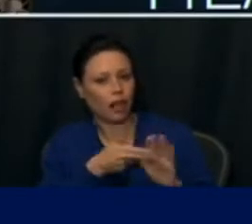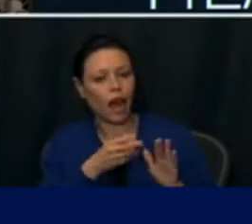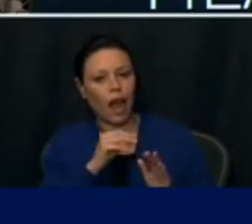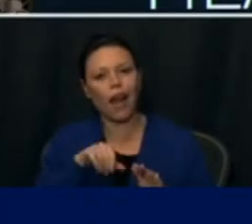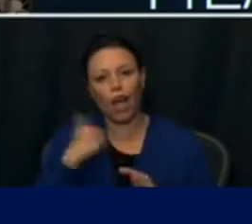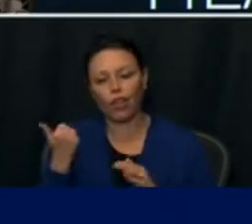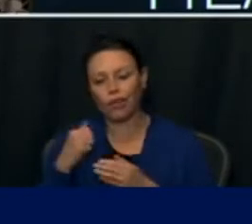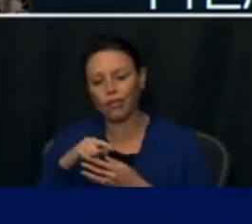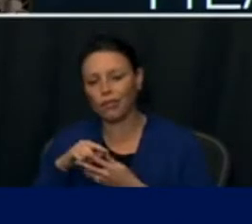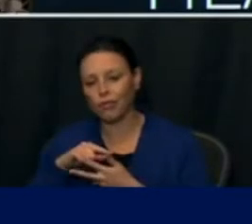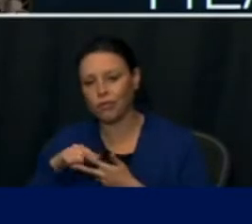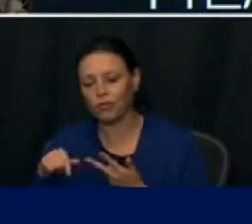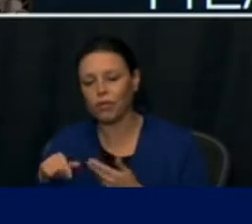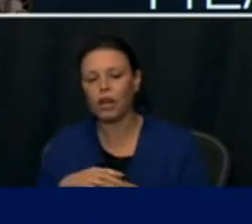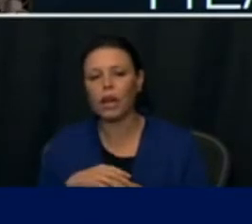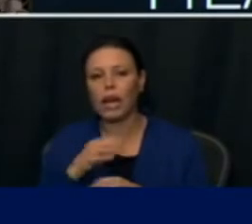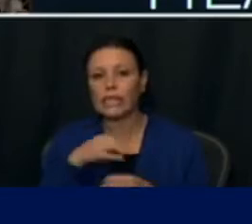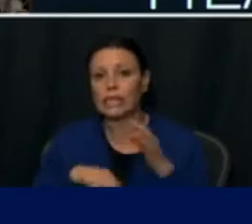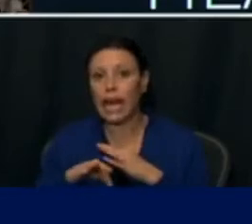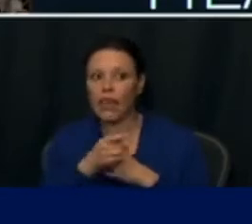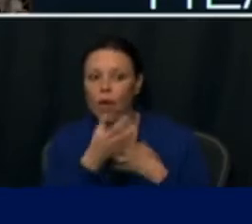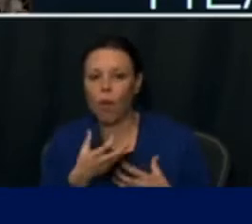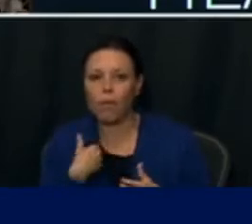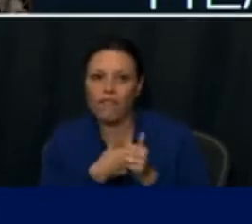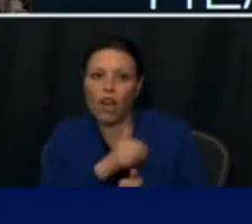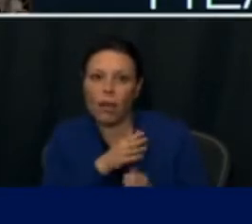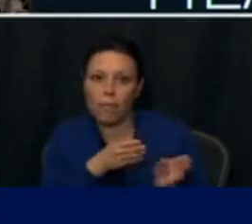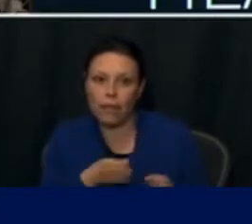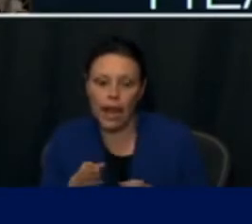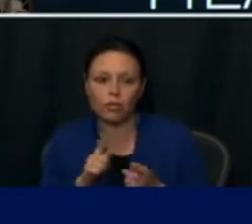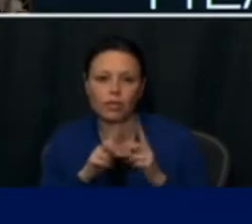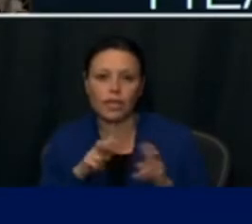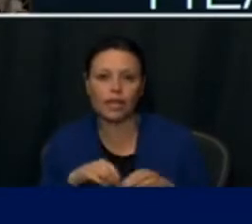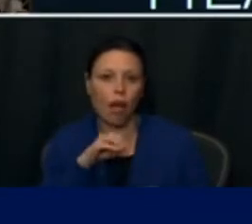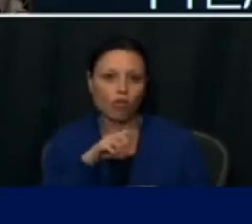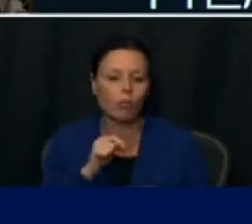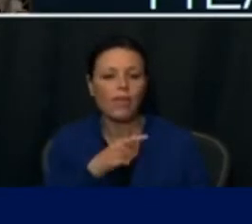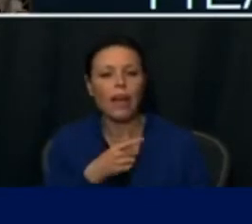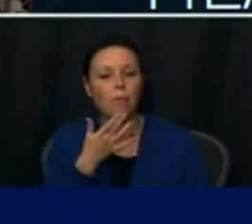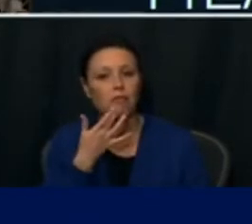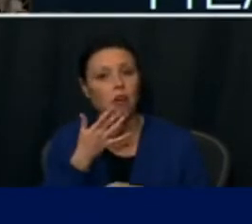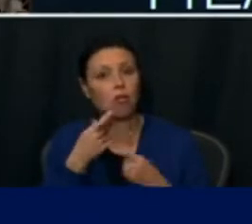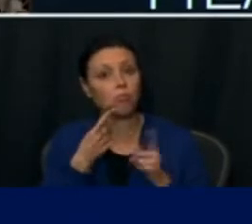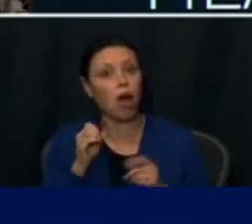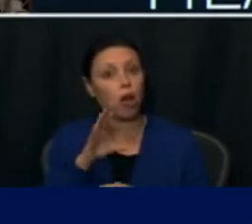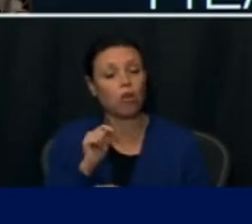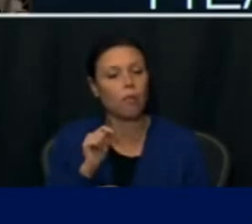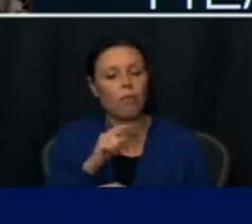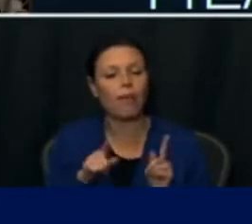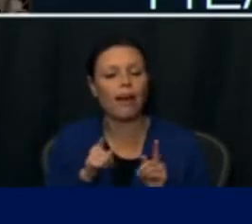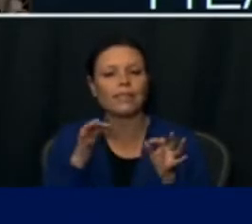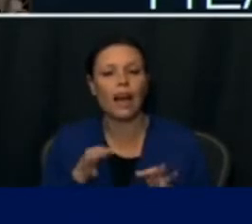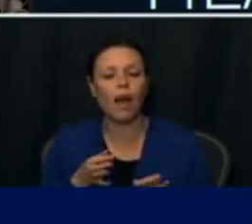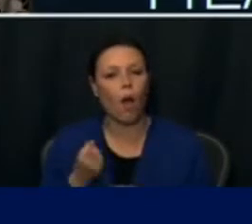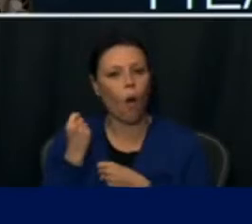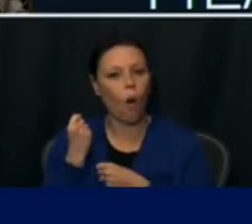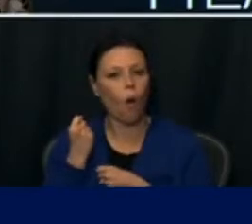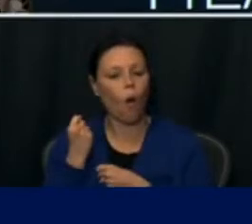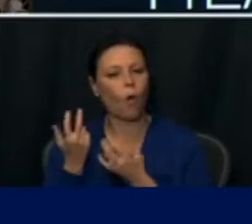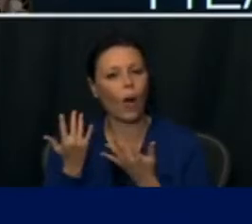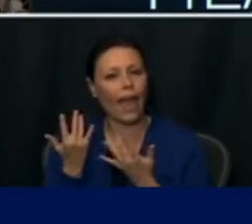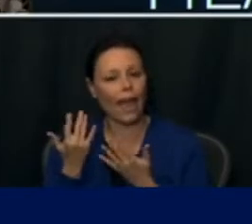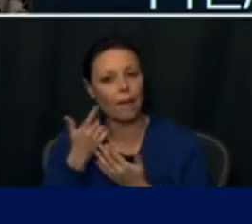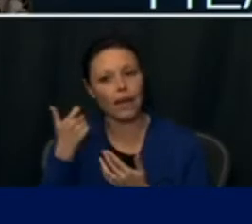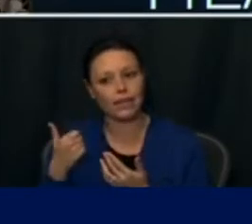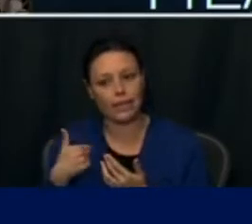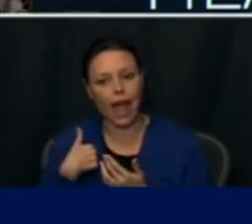elements instead of their original plan to assess the data in October so they were going to come out in October but they decided to delay it because